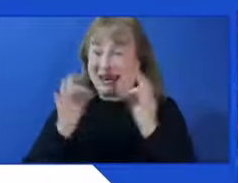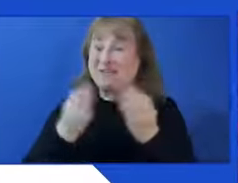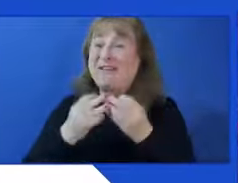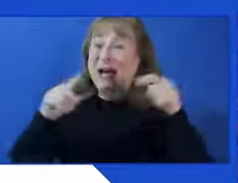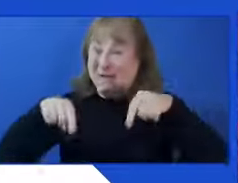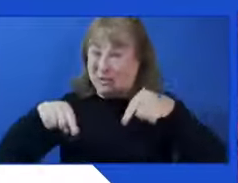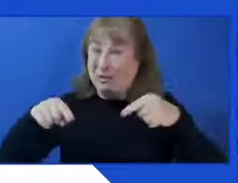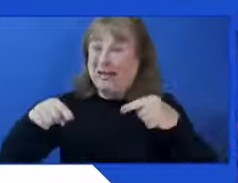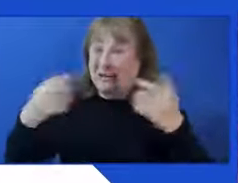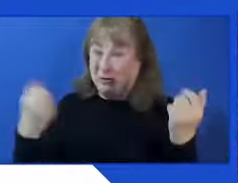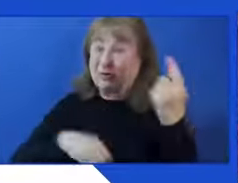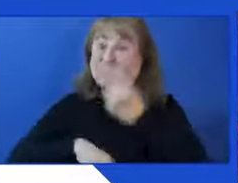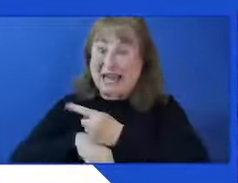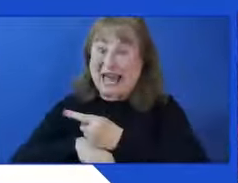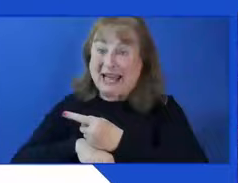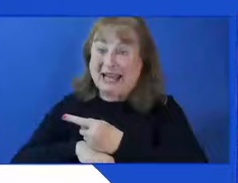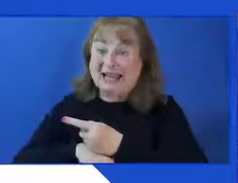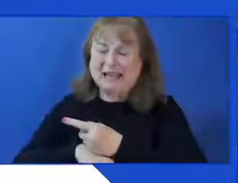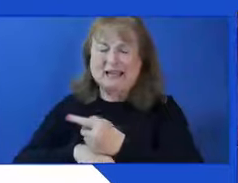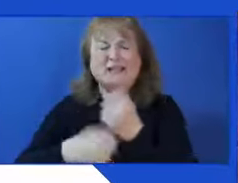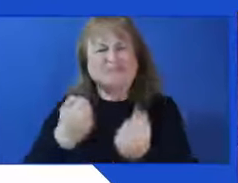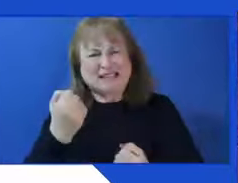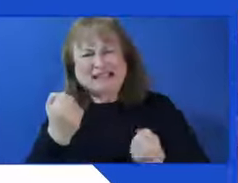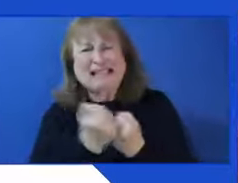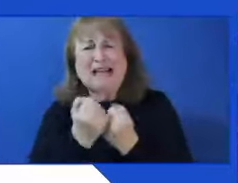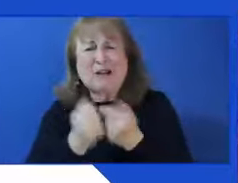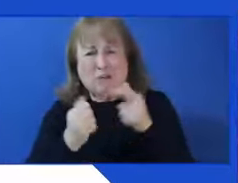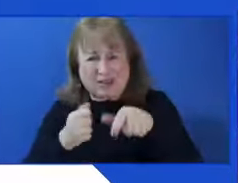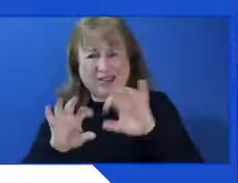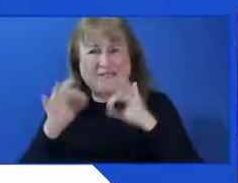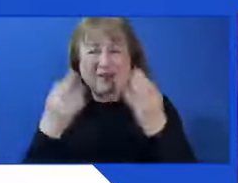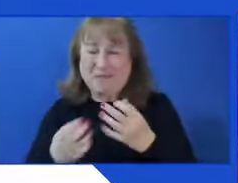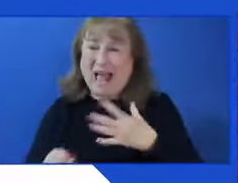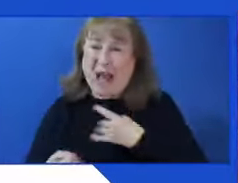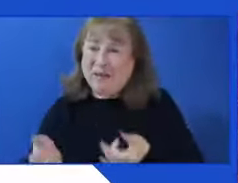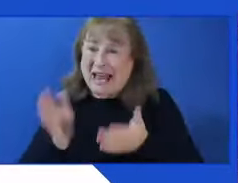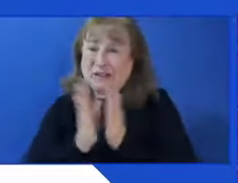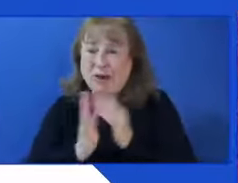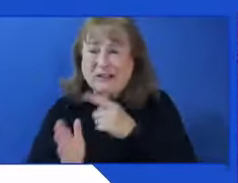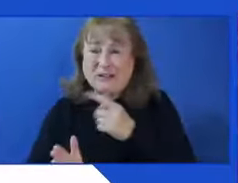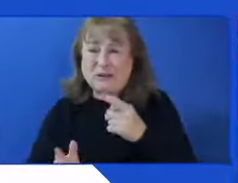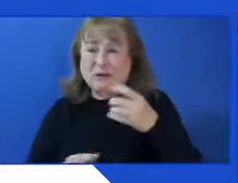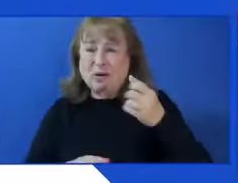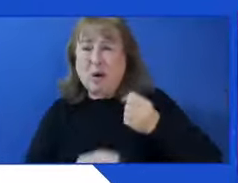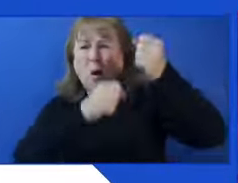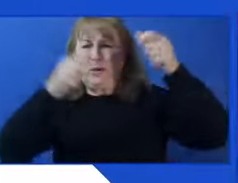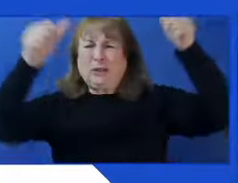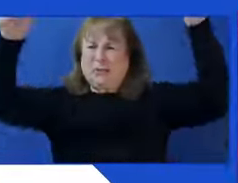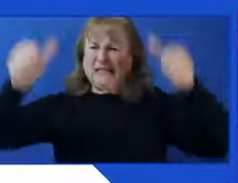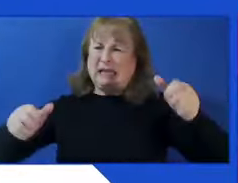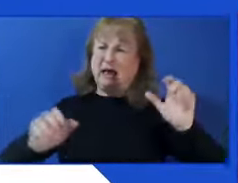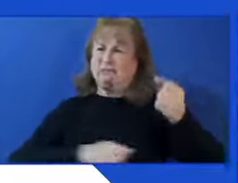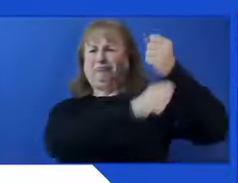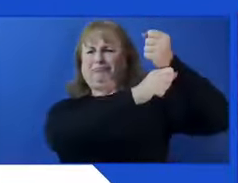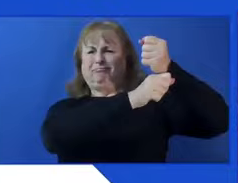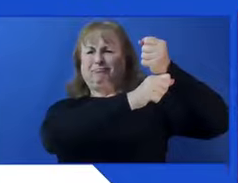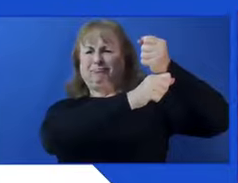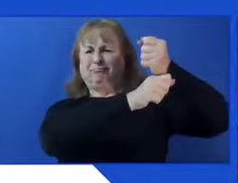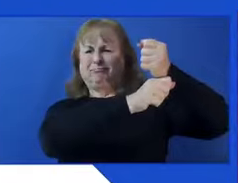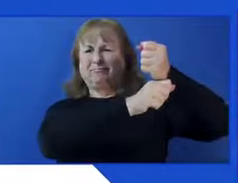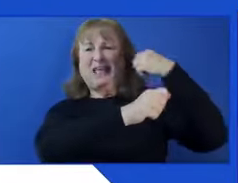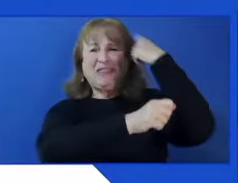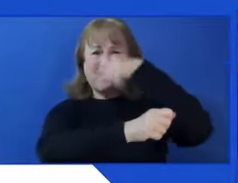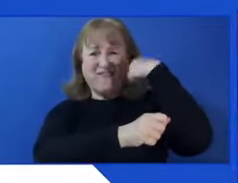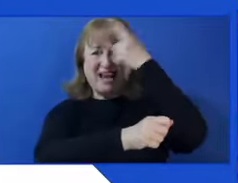today. In solidarity with them, I'd like to ask you to hold up your placards, their